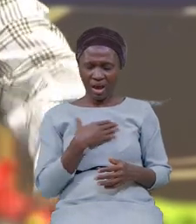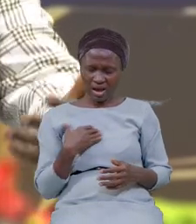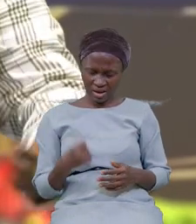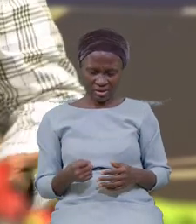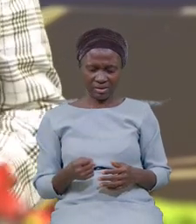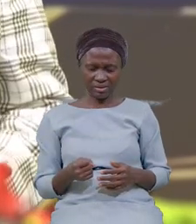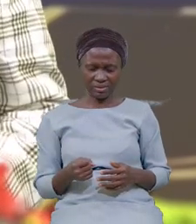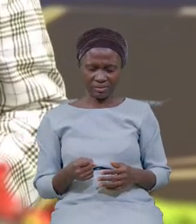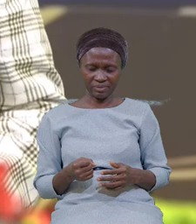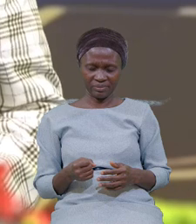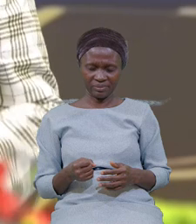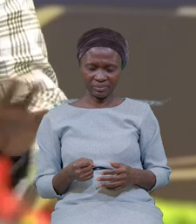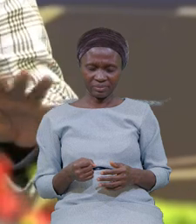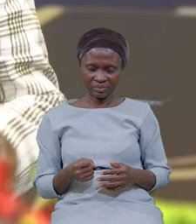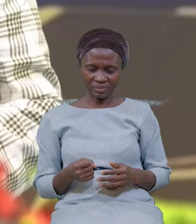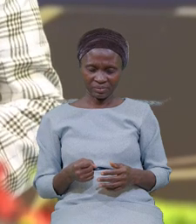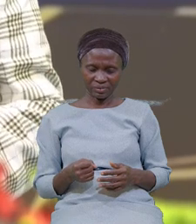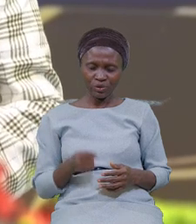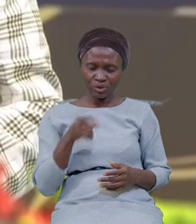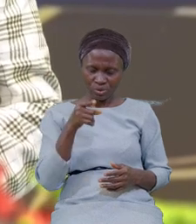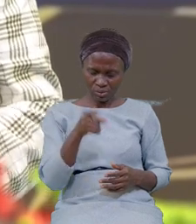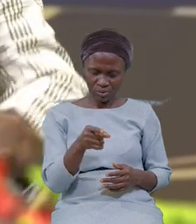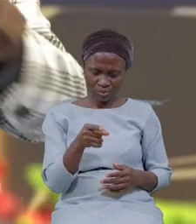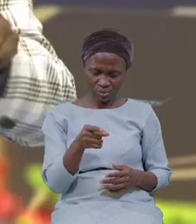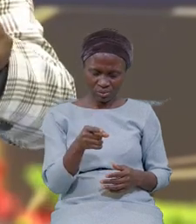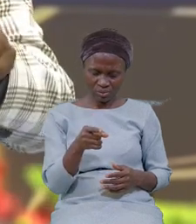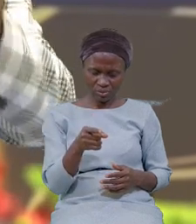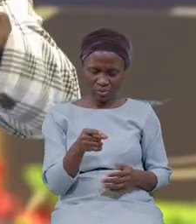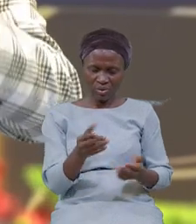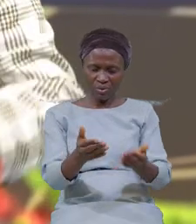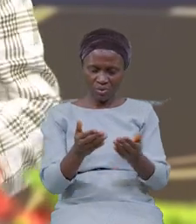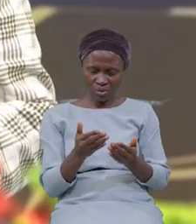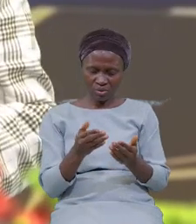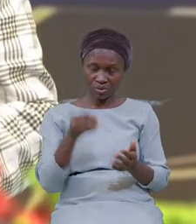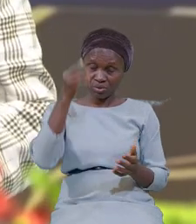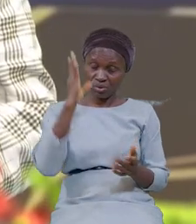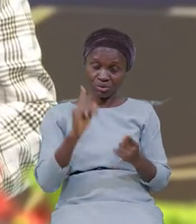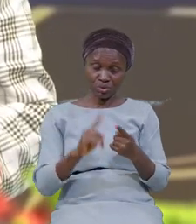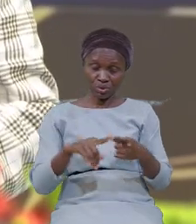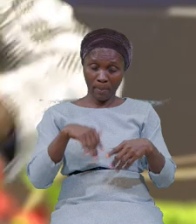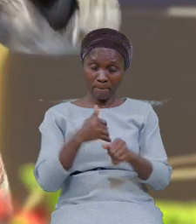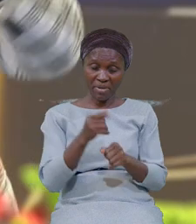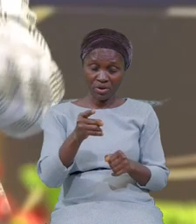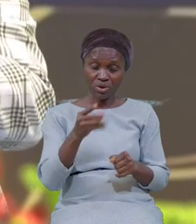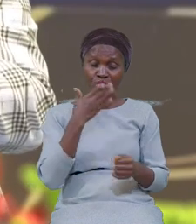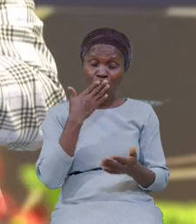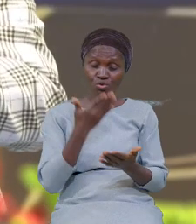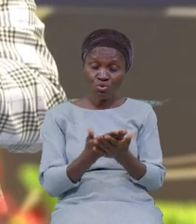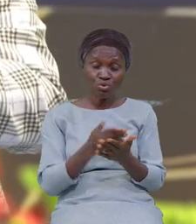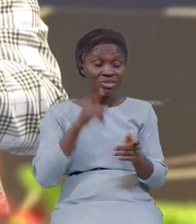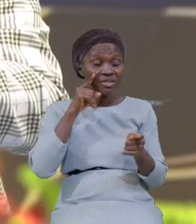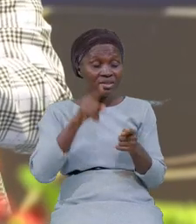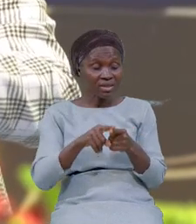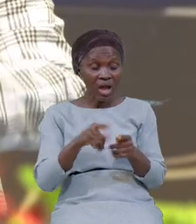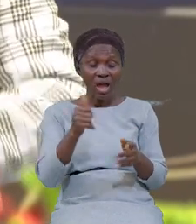who are pointed out. Doesn't come naturally, but God will do it in our life. And over there where you